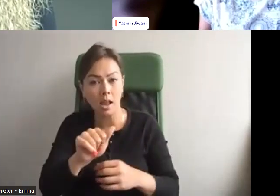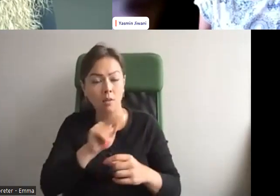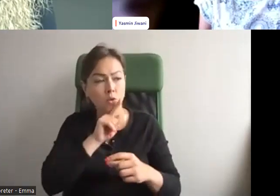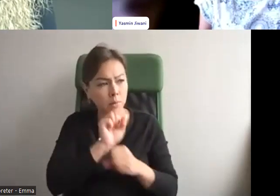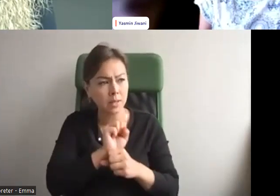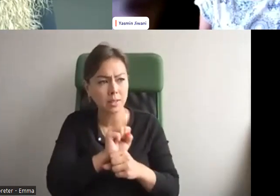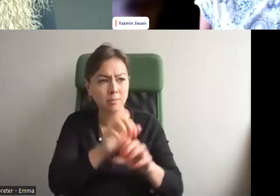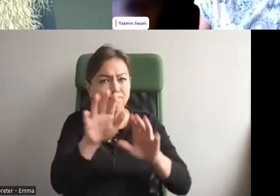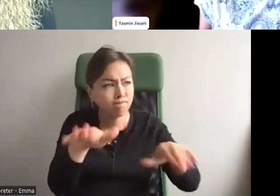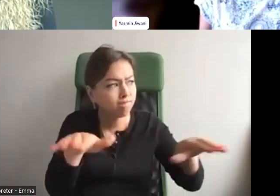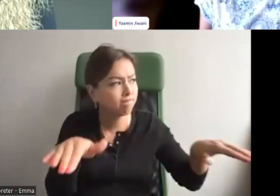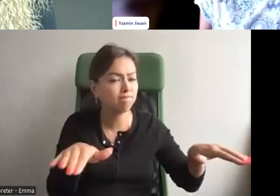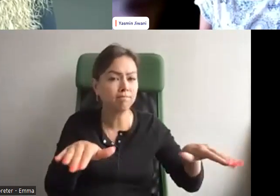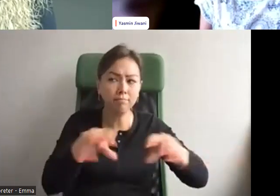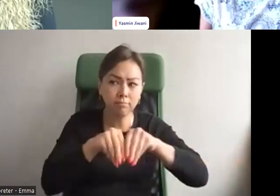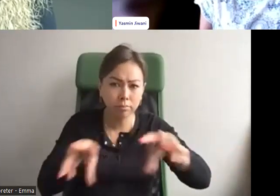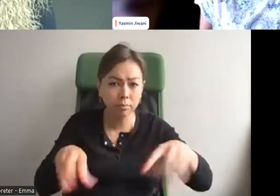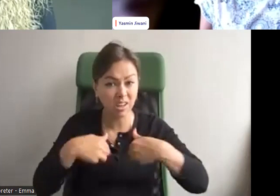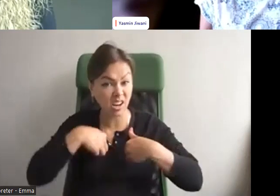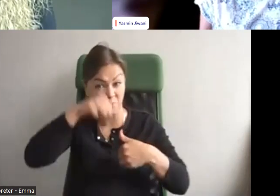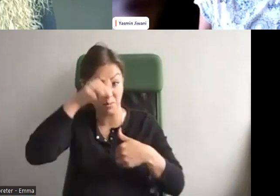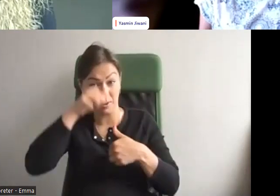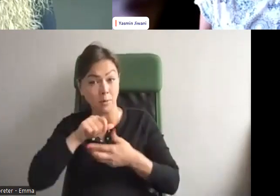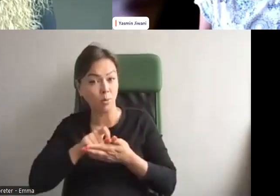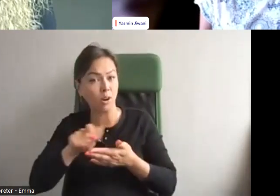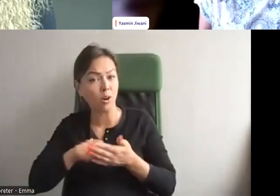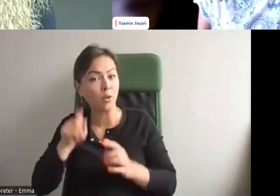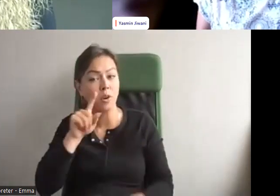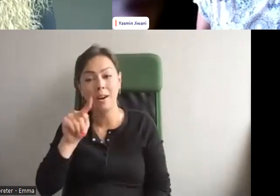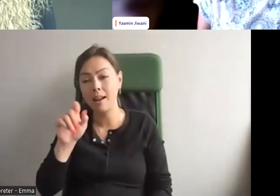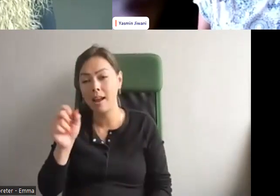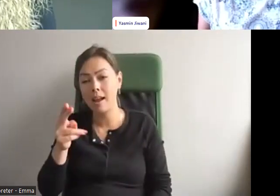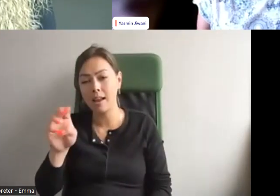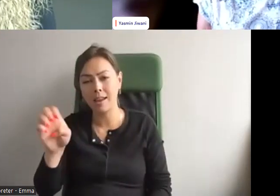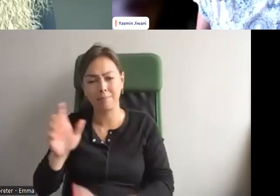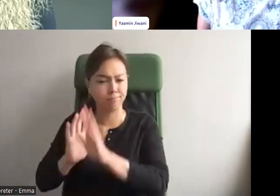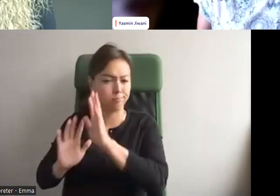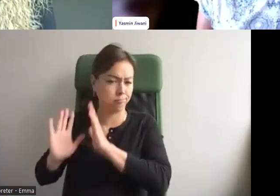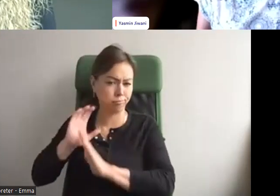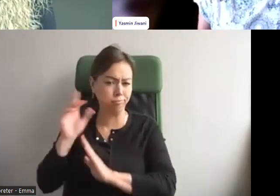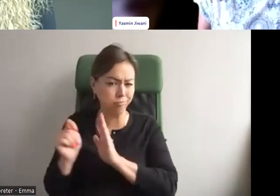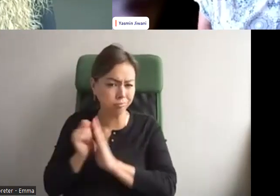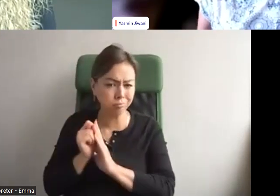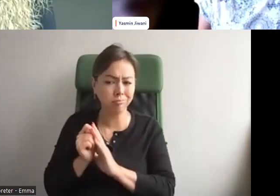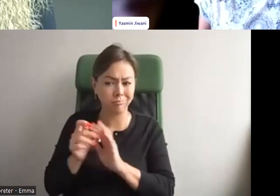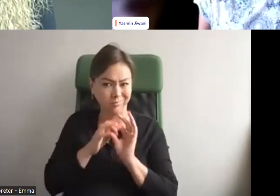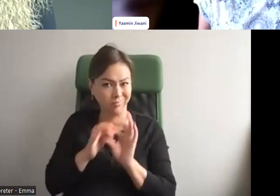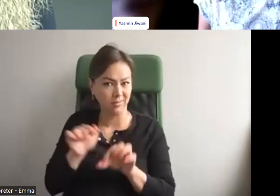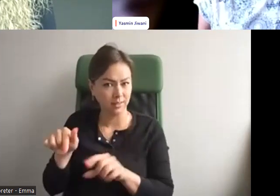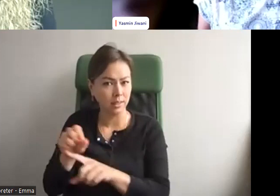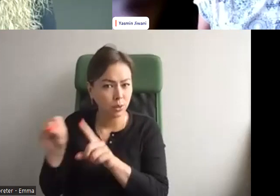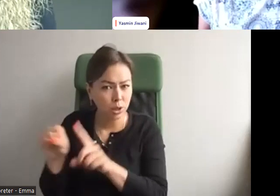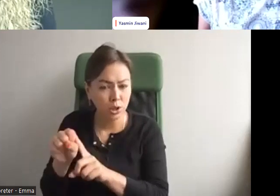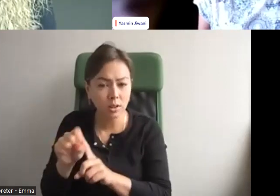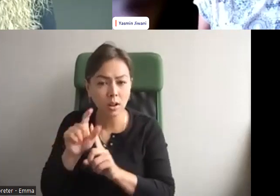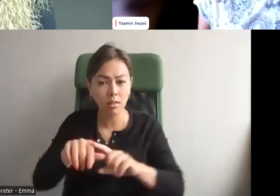publications that came out. I remember writing for the Tahi at that time on this. It wasn't until that kind of galvanizing happened